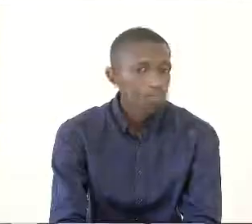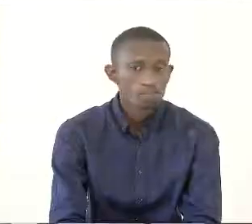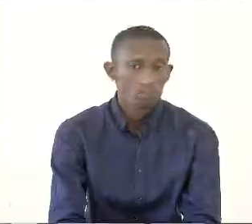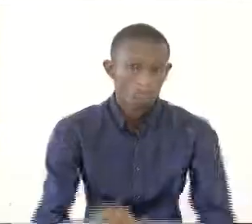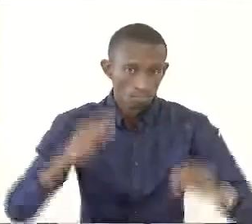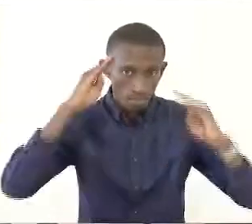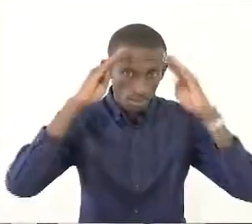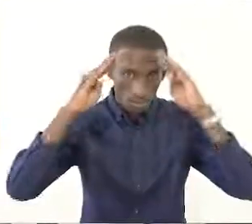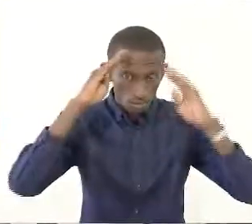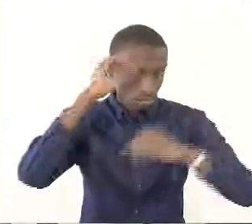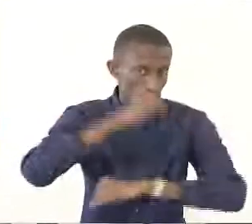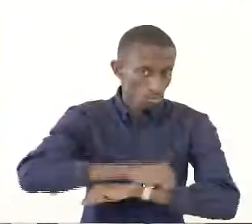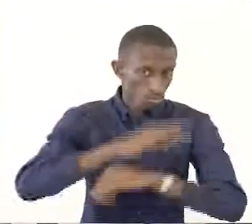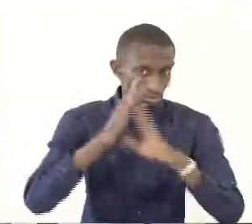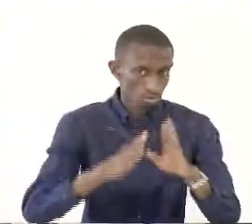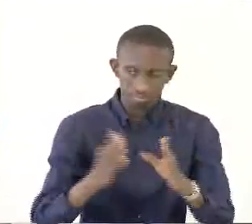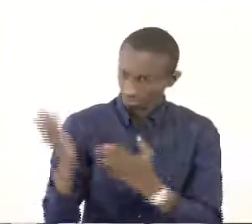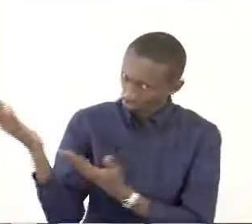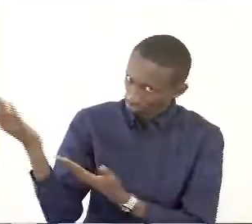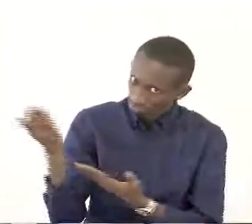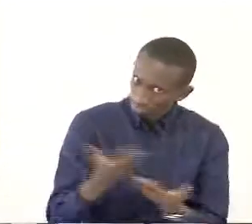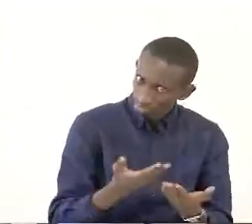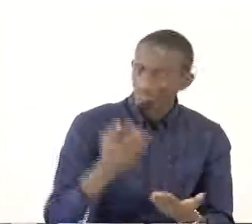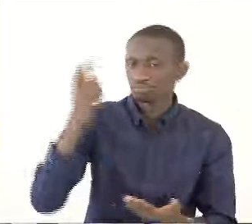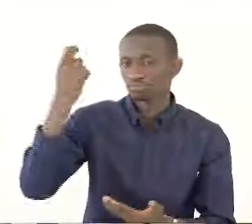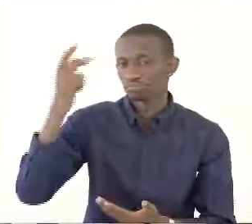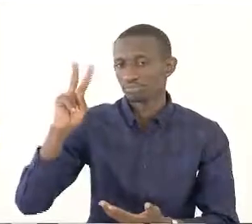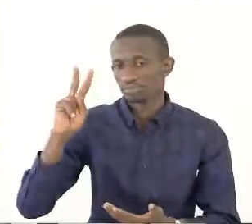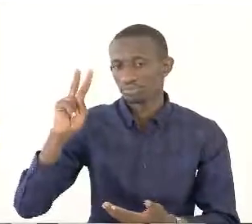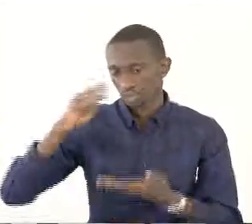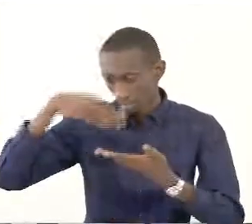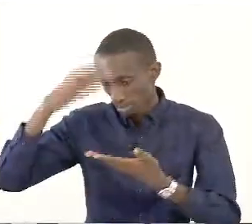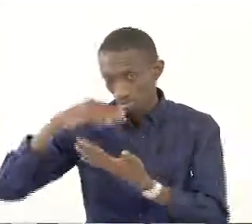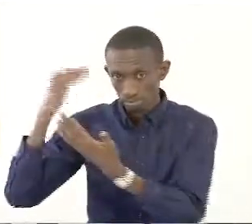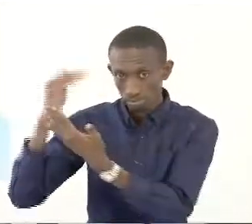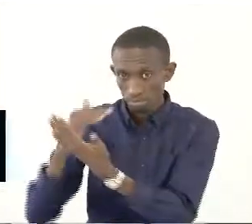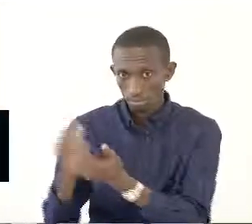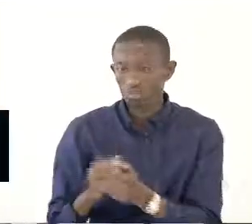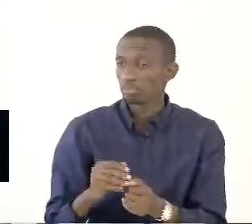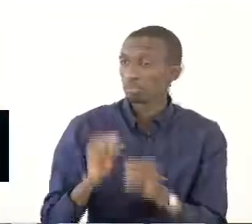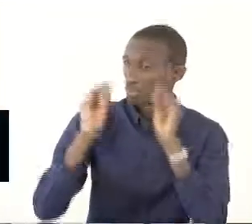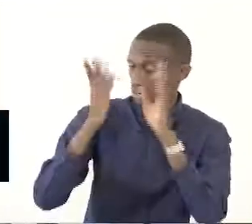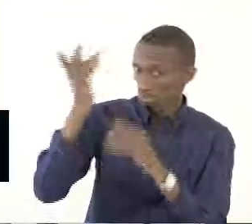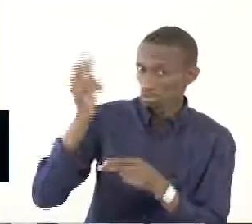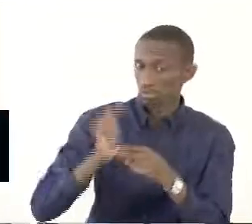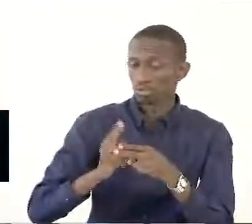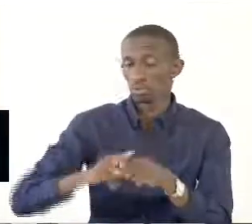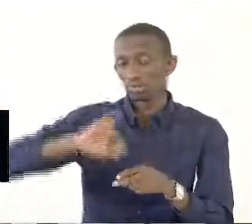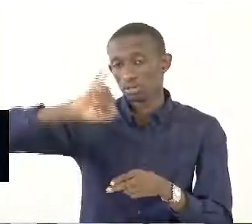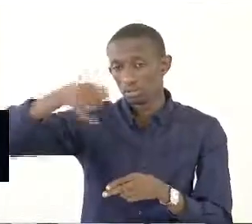Hello students, welcome again to this TV learning program. My name is teacher